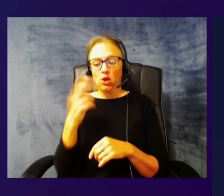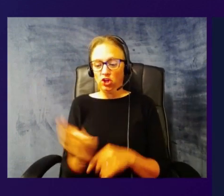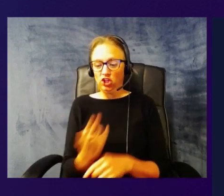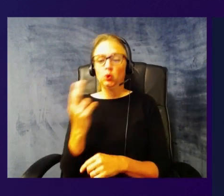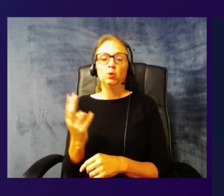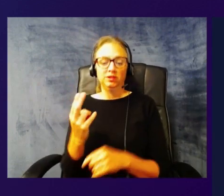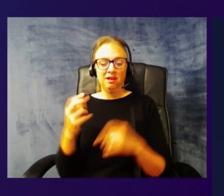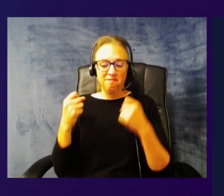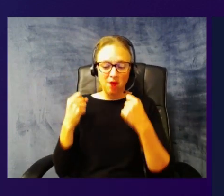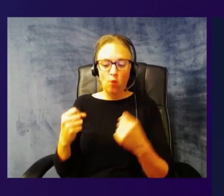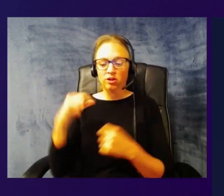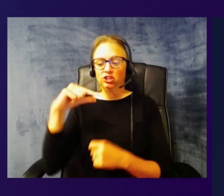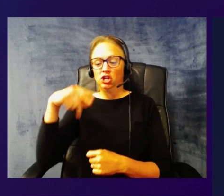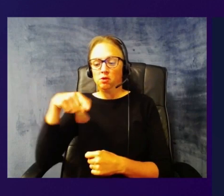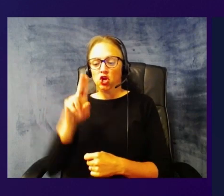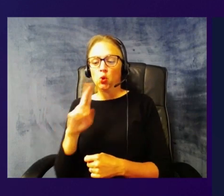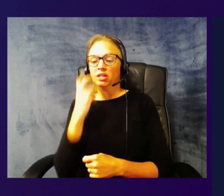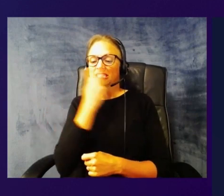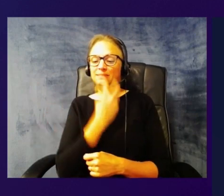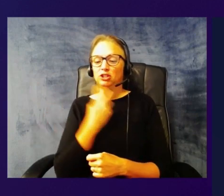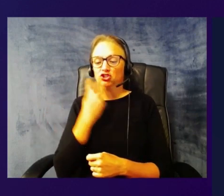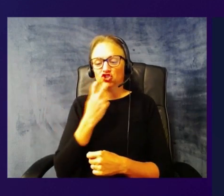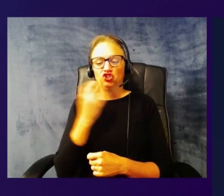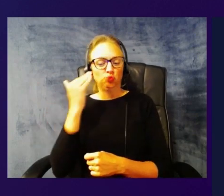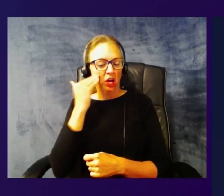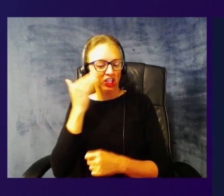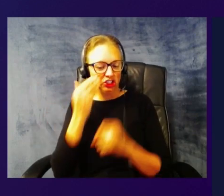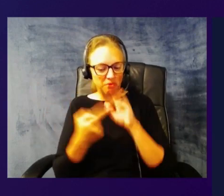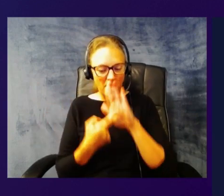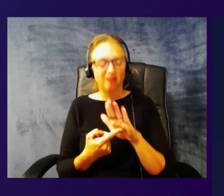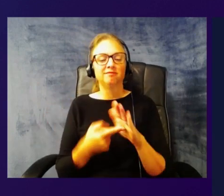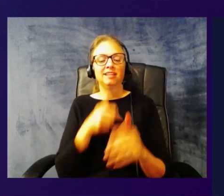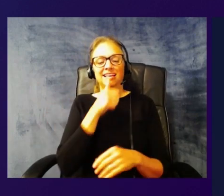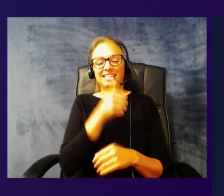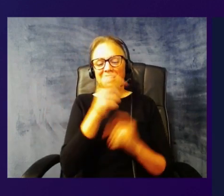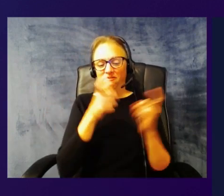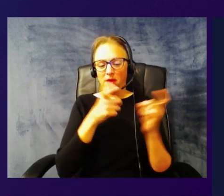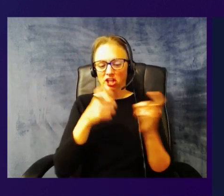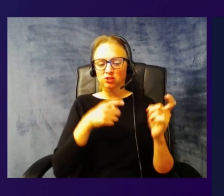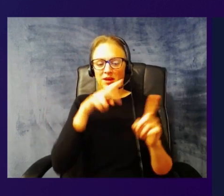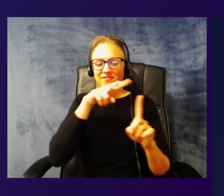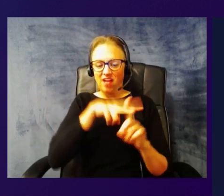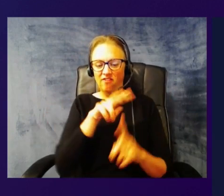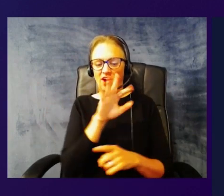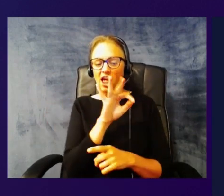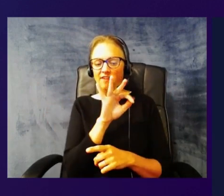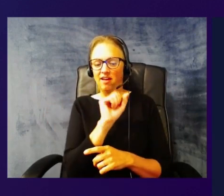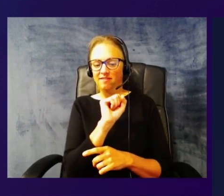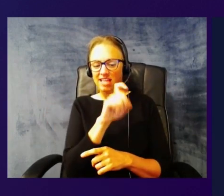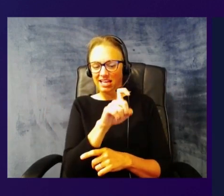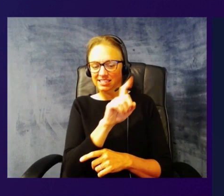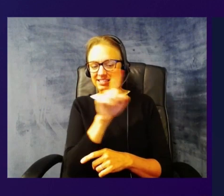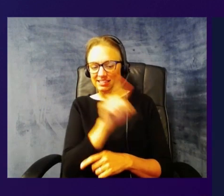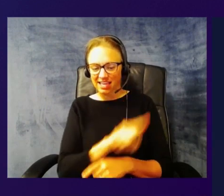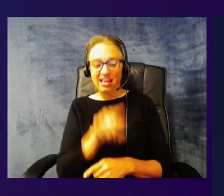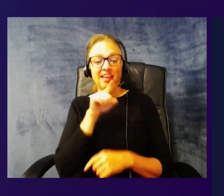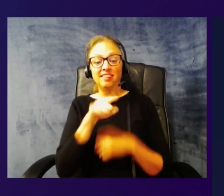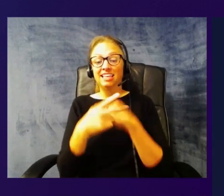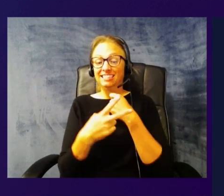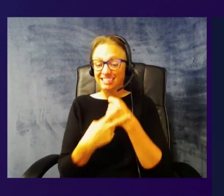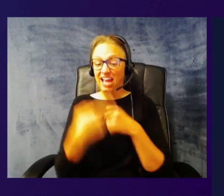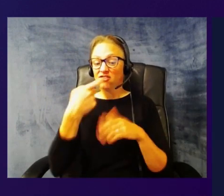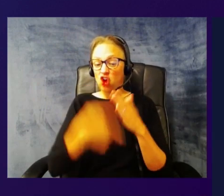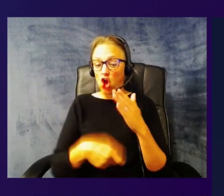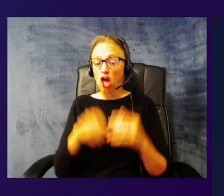to train speech recognition models, moved from a self-managed file system on FSXZ where they saved costs by 30% and